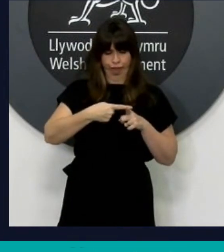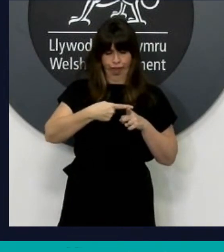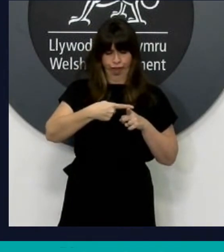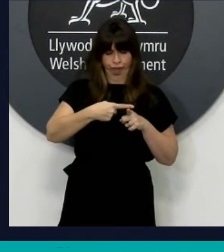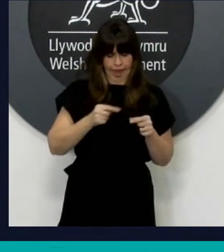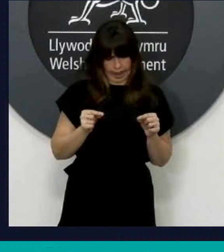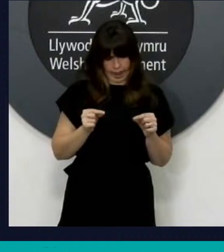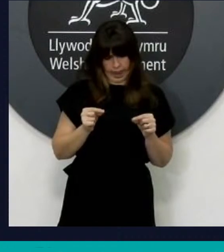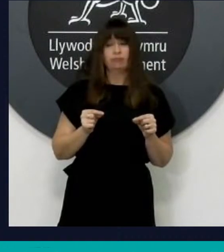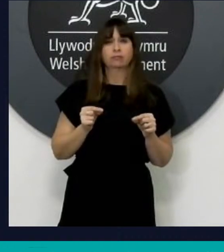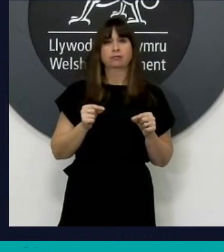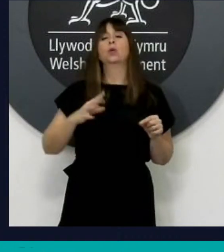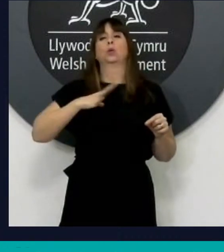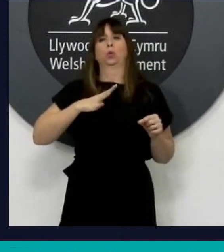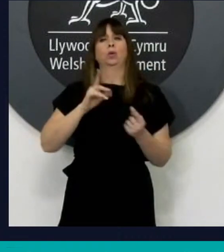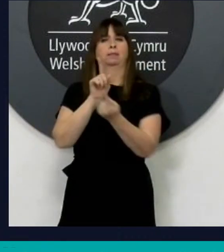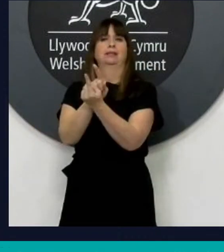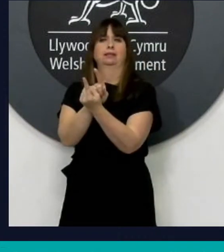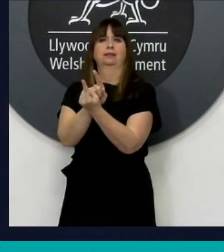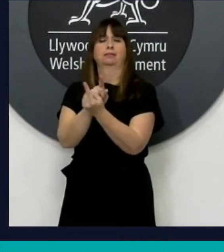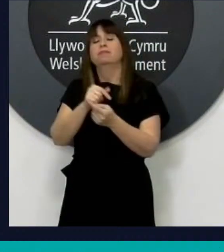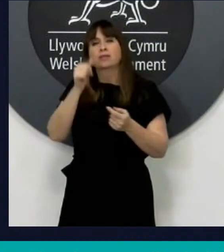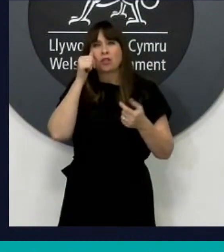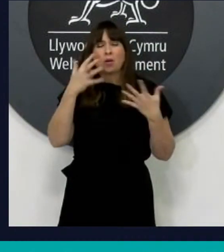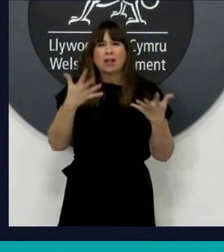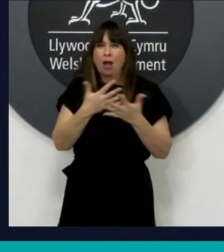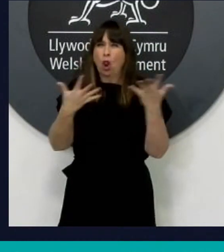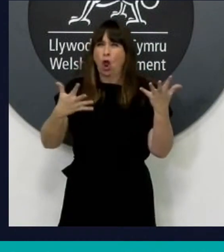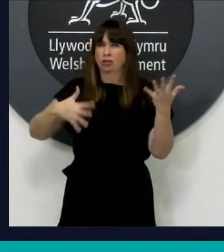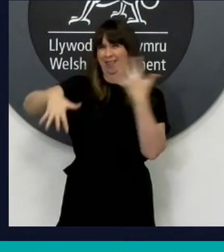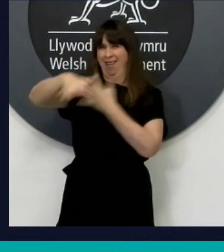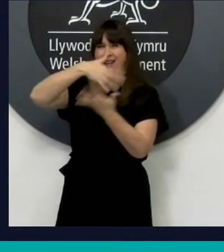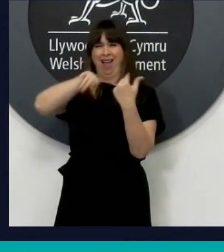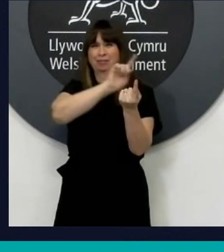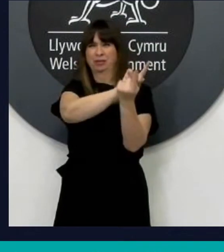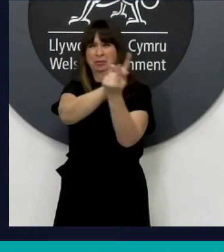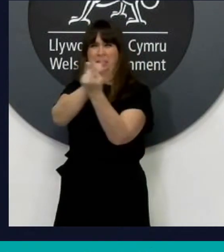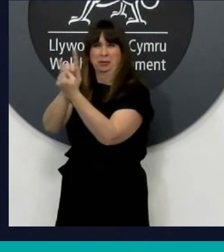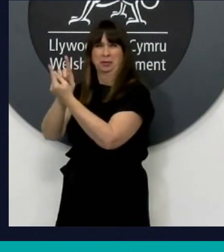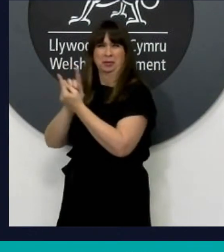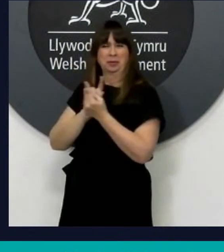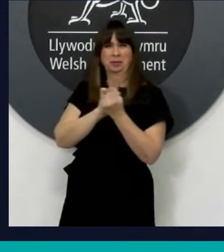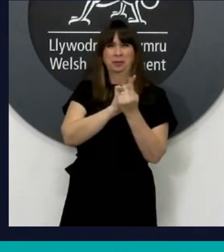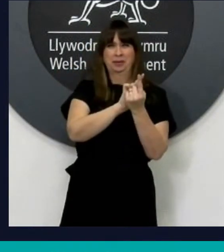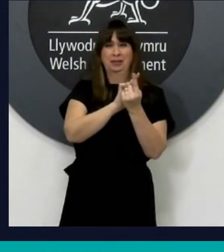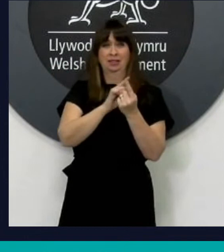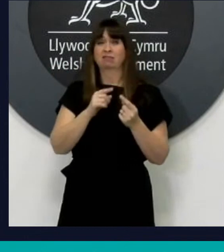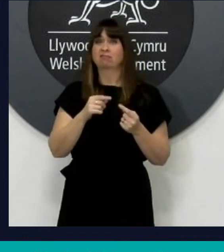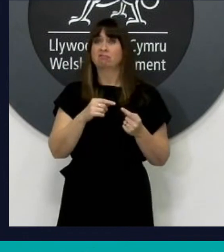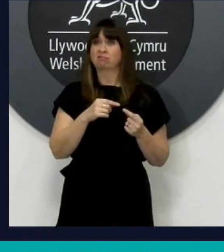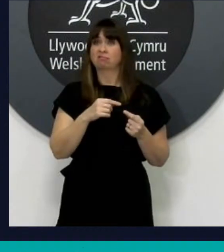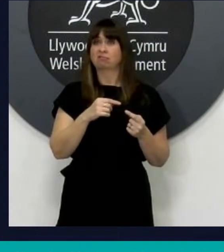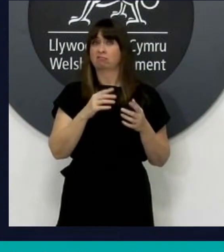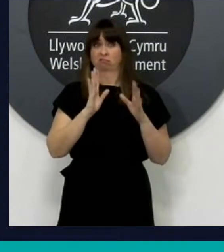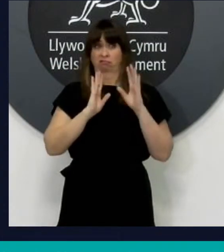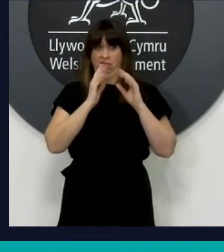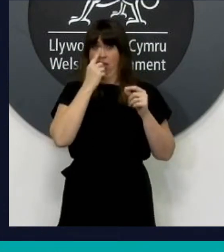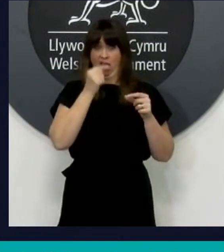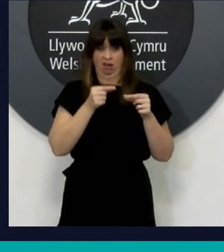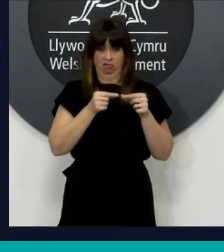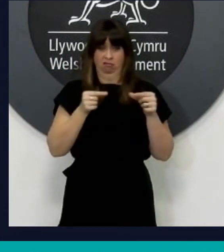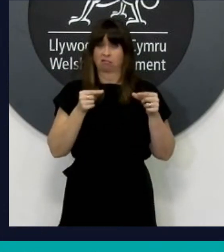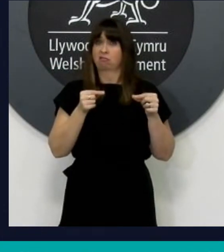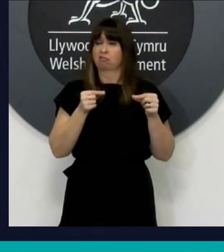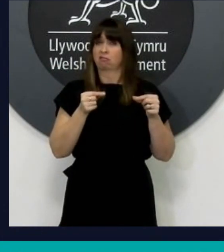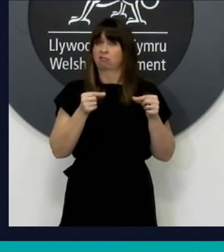lot of young people will be socialising over this period, and the LFTs are also available to them.